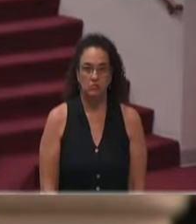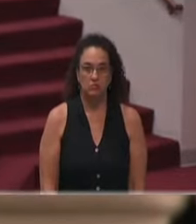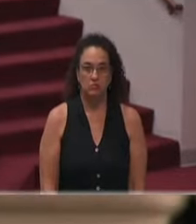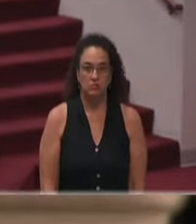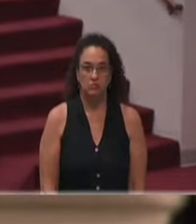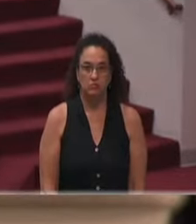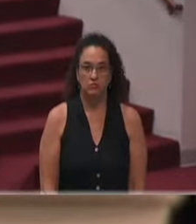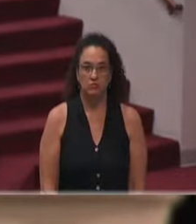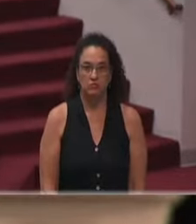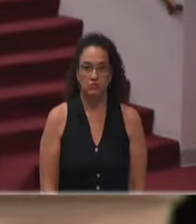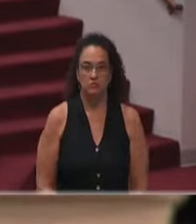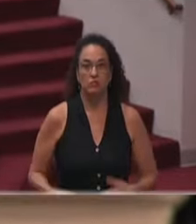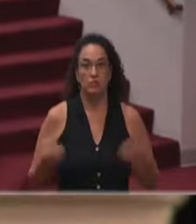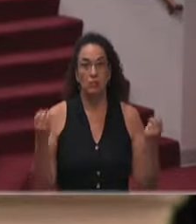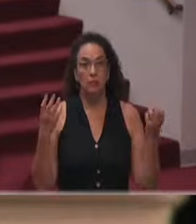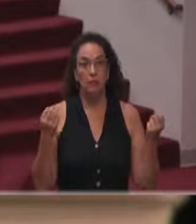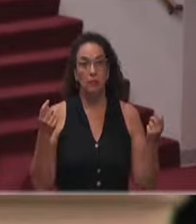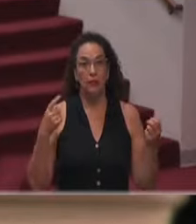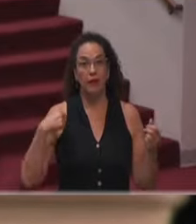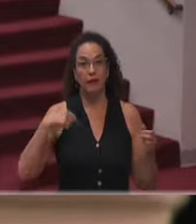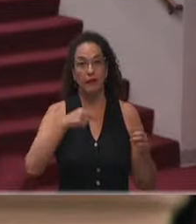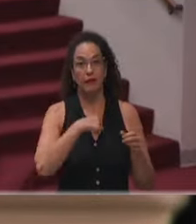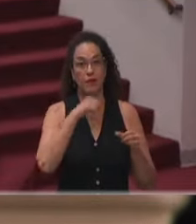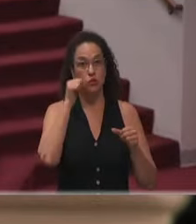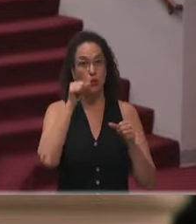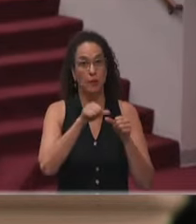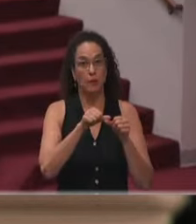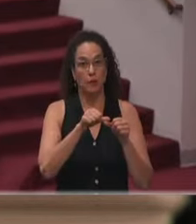Many of us recalled that over two